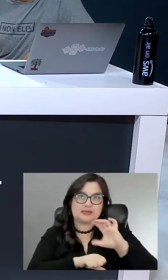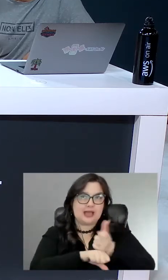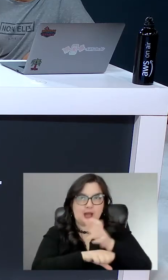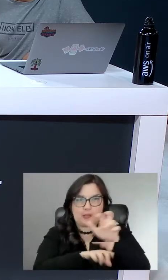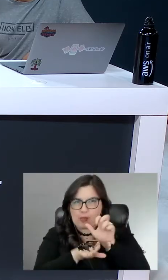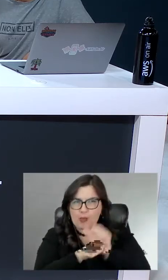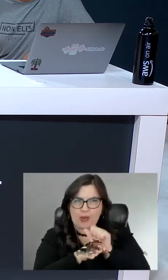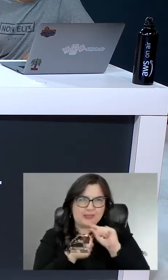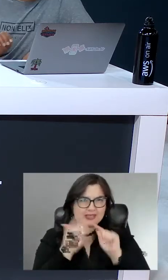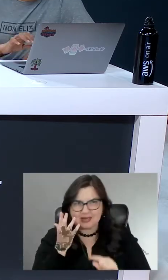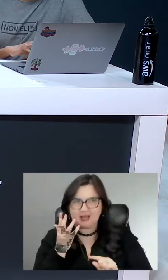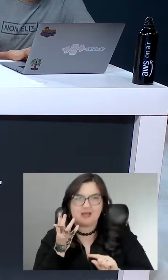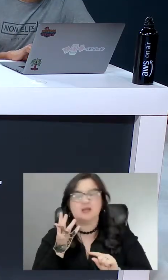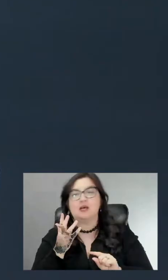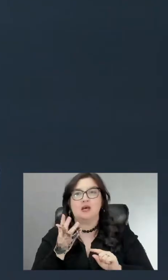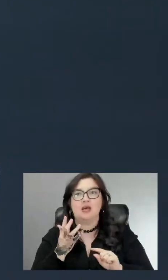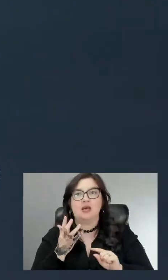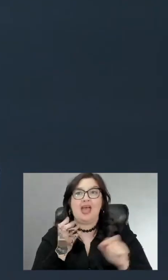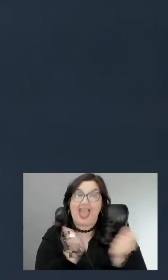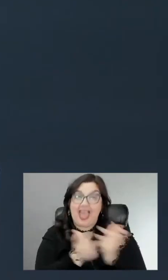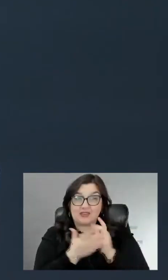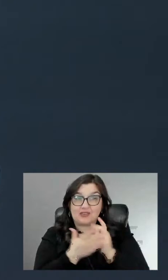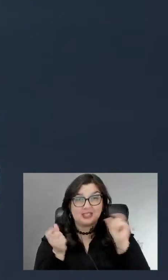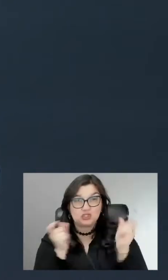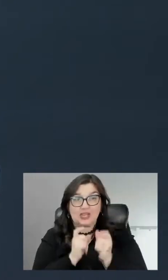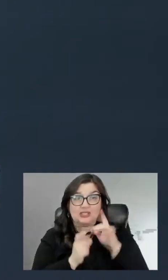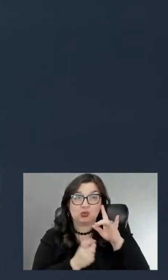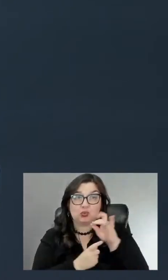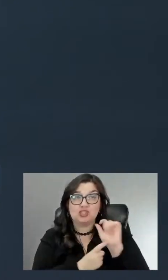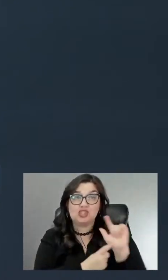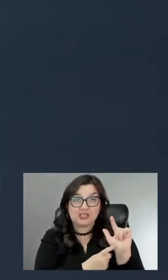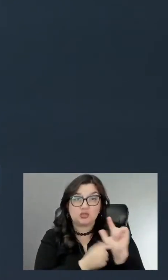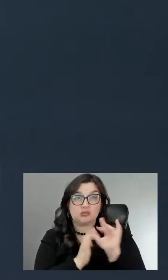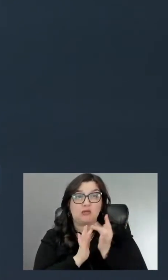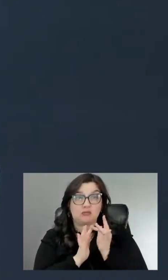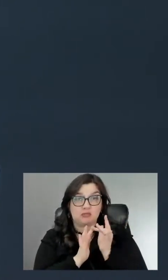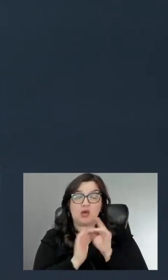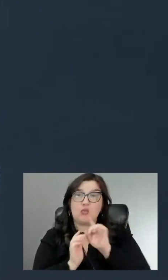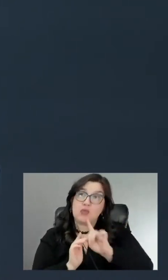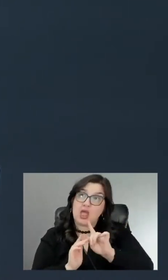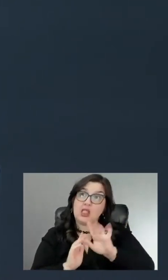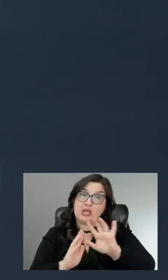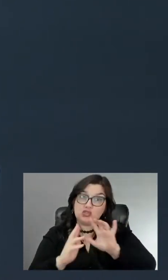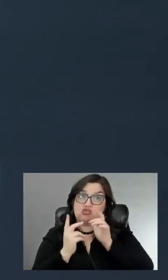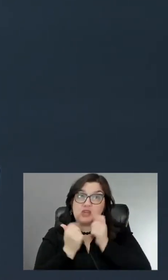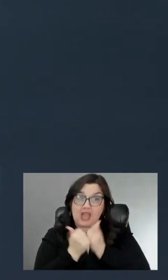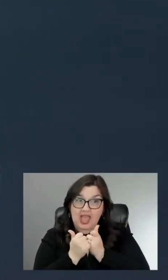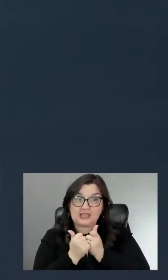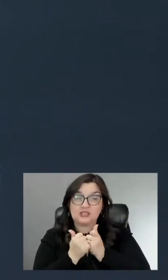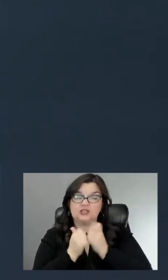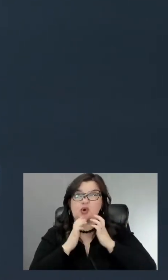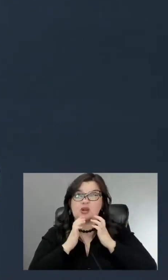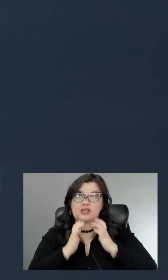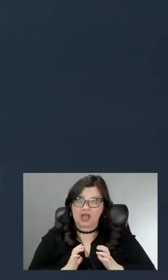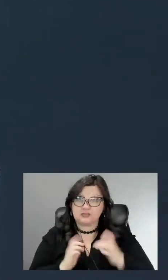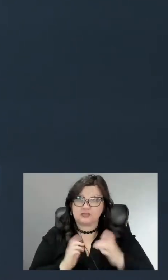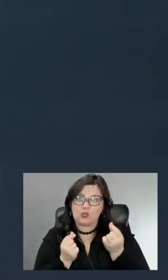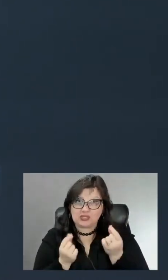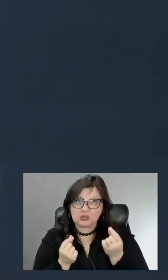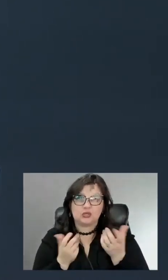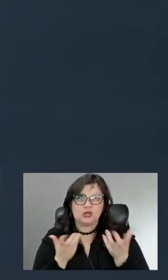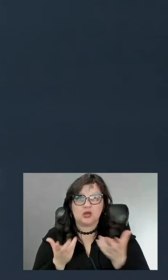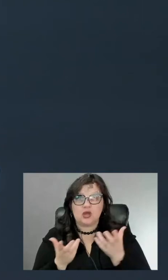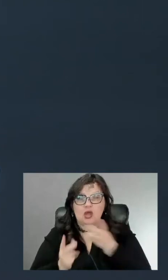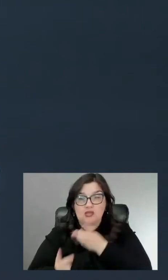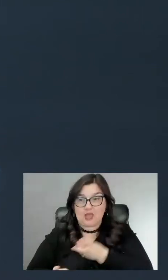became digital, and because of that, it was a huge challenge for our customers. Where basically they would either upload the